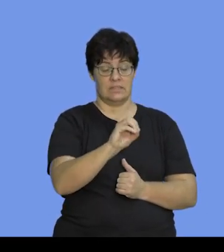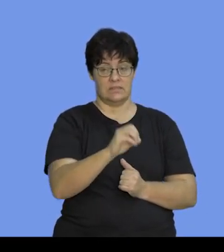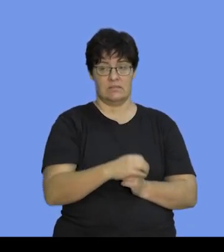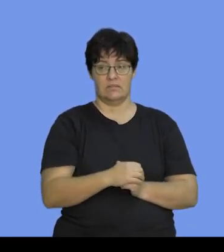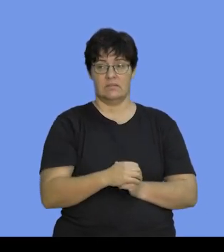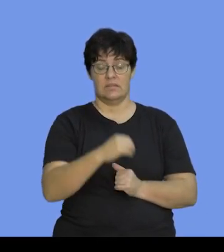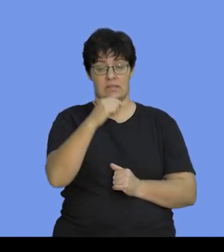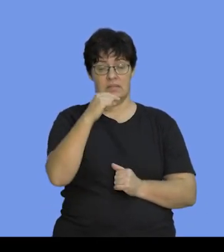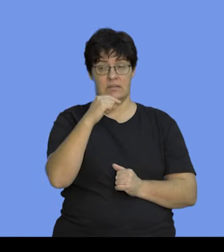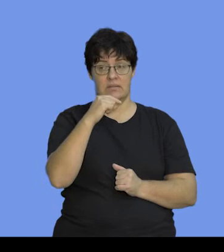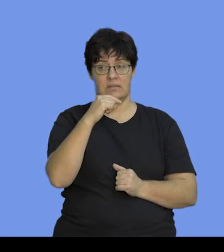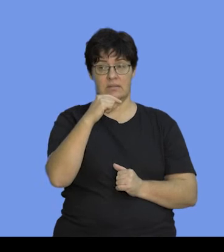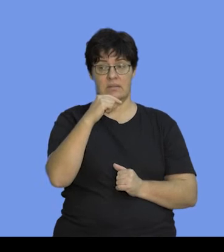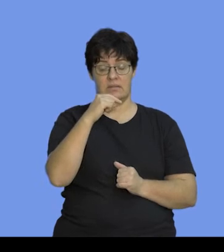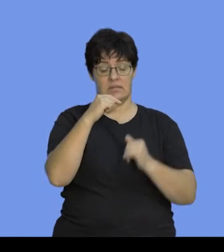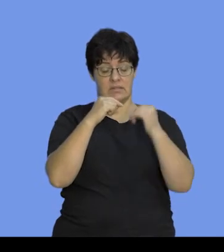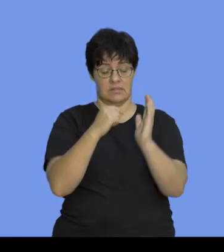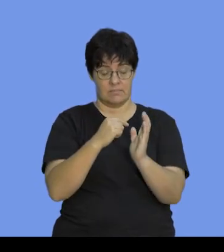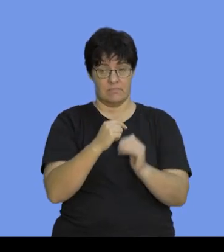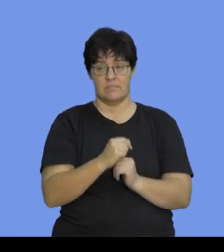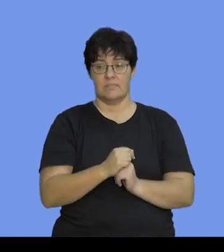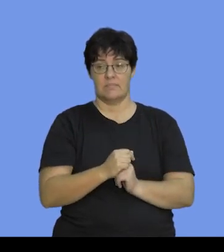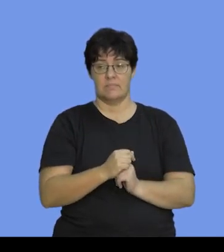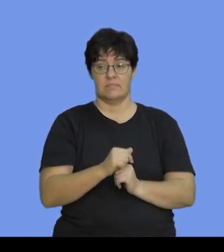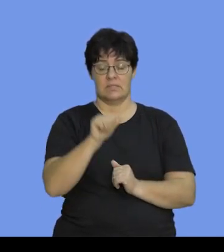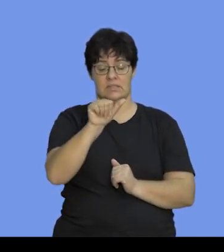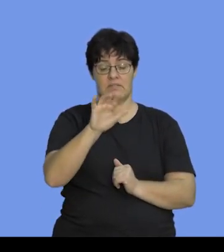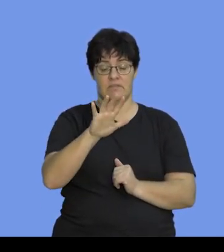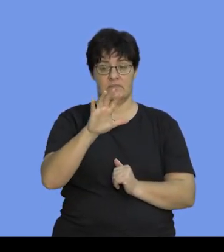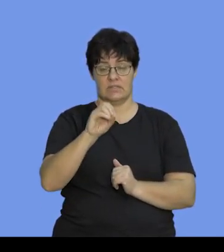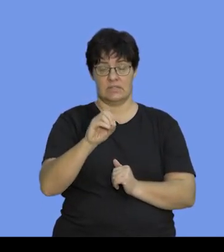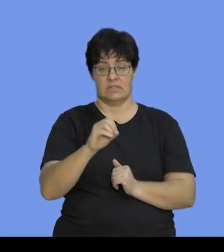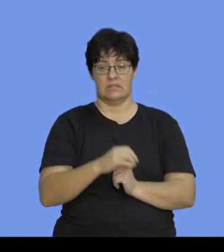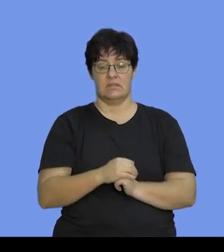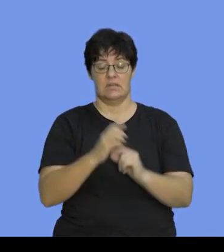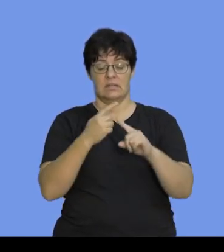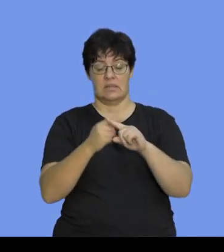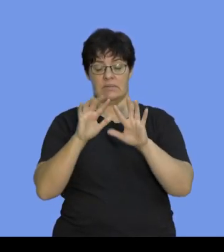250 grams per mole, okay? The volume is 650